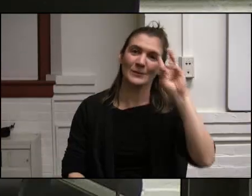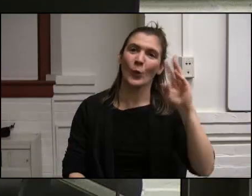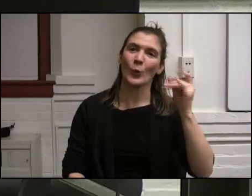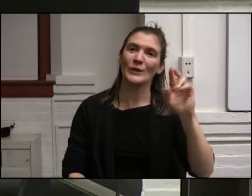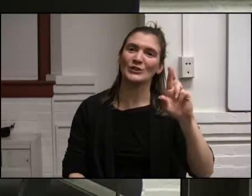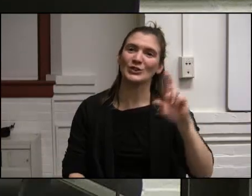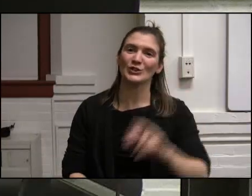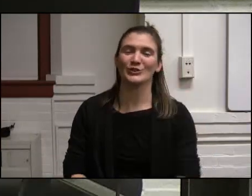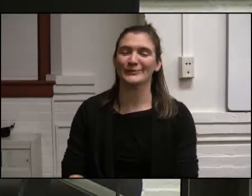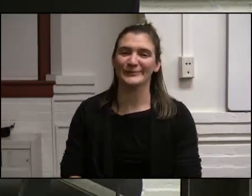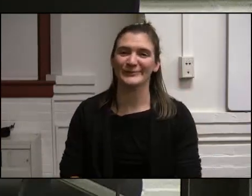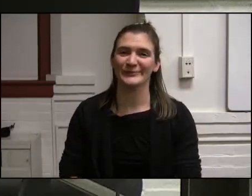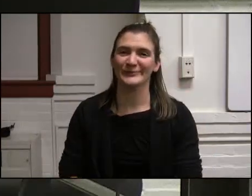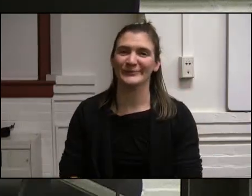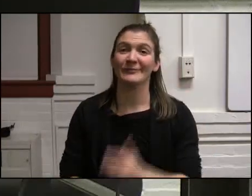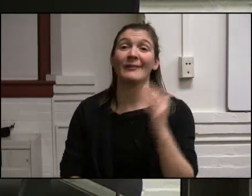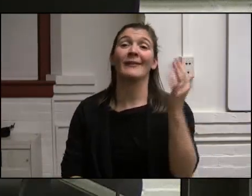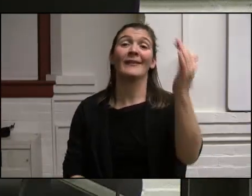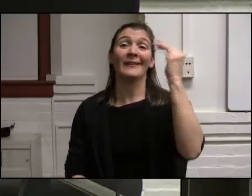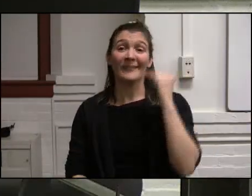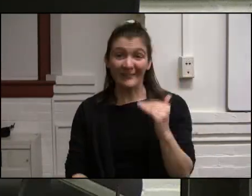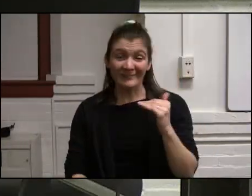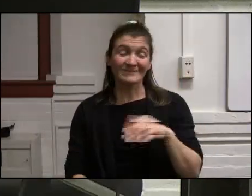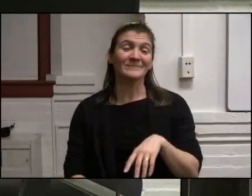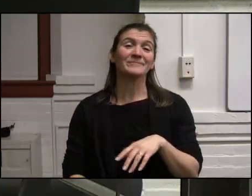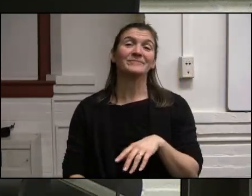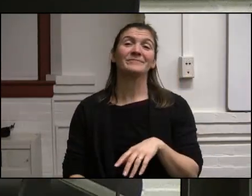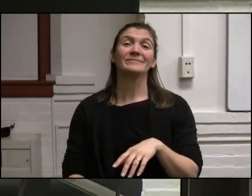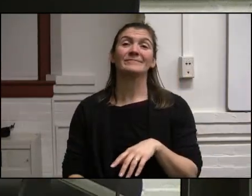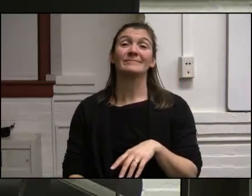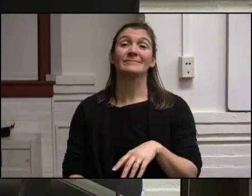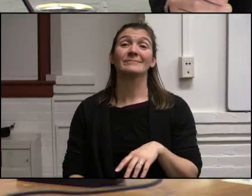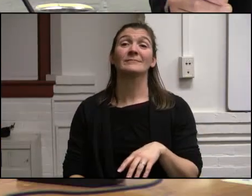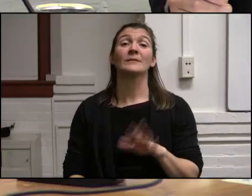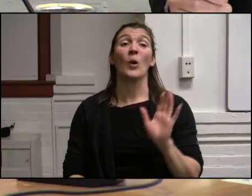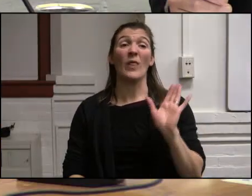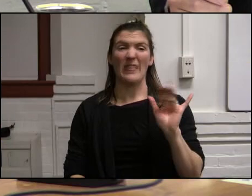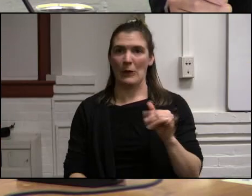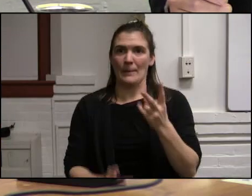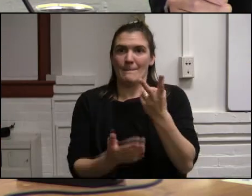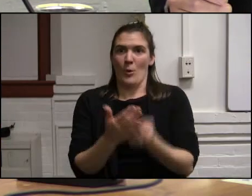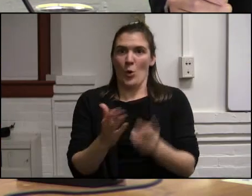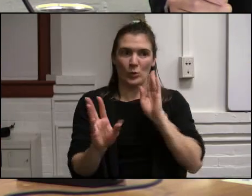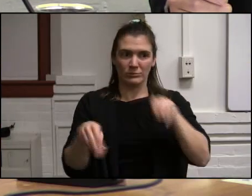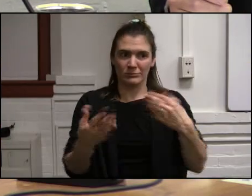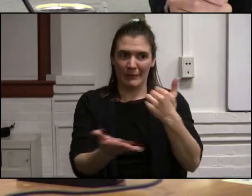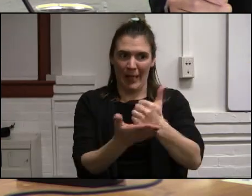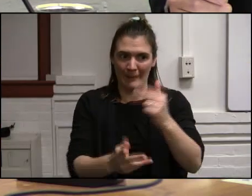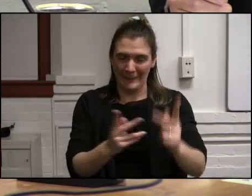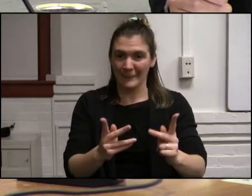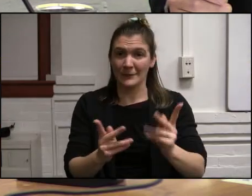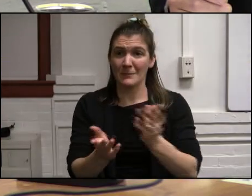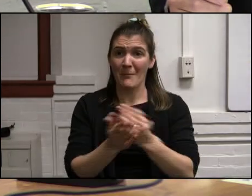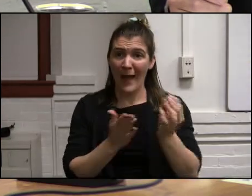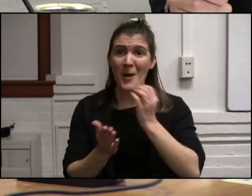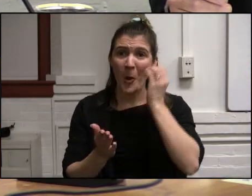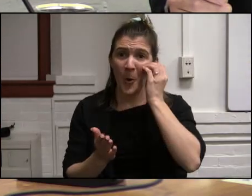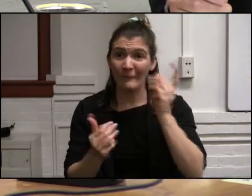Windsor. And then through that service, we're helping people buy